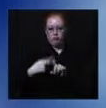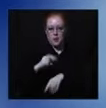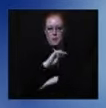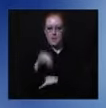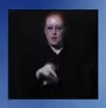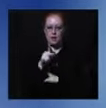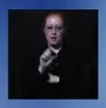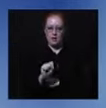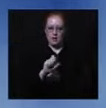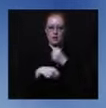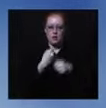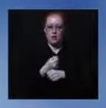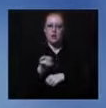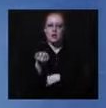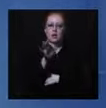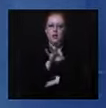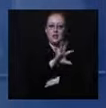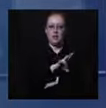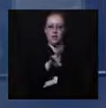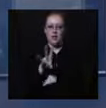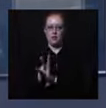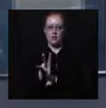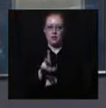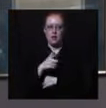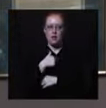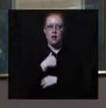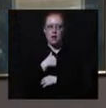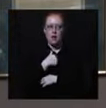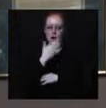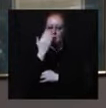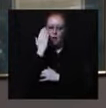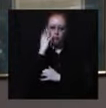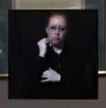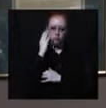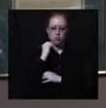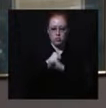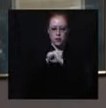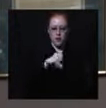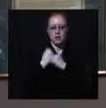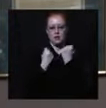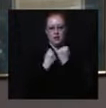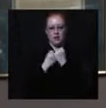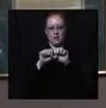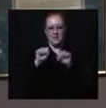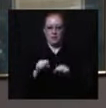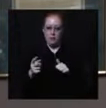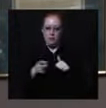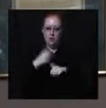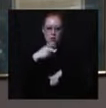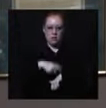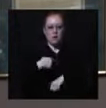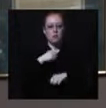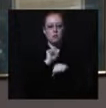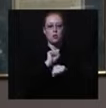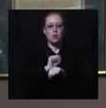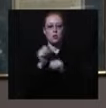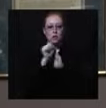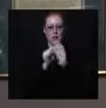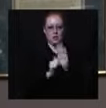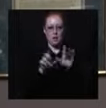The year was 1977. I first became acquainted with protection and advocacy systems when I worked at the State